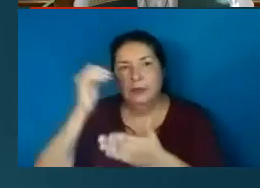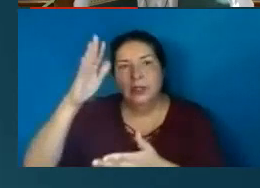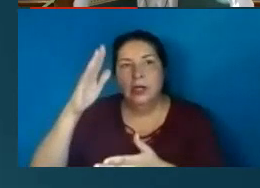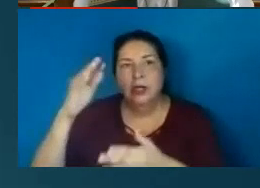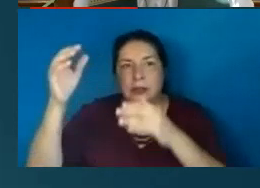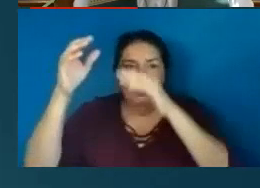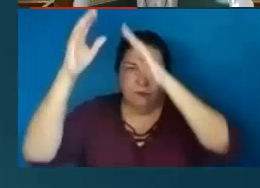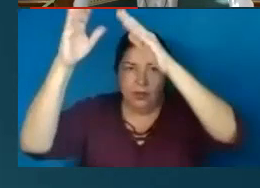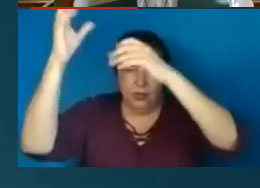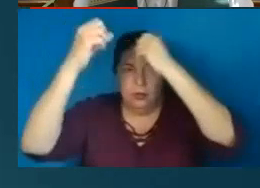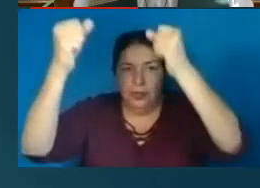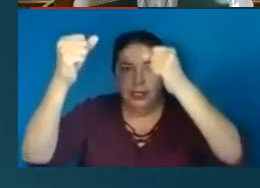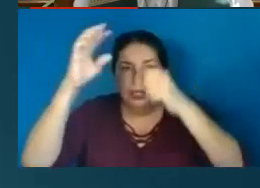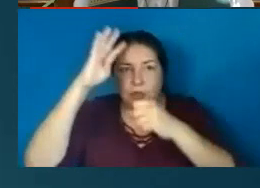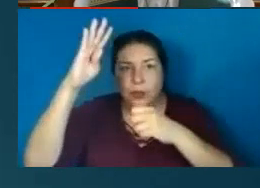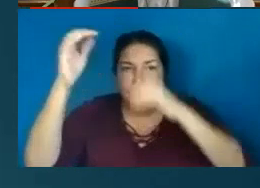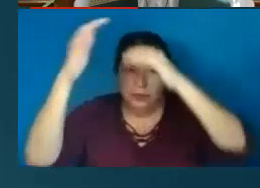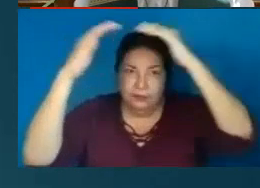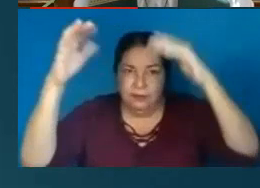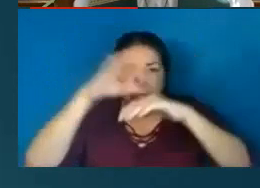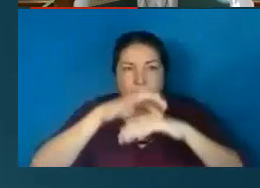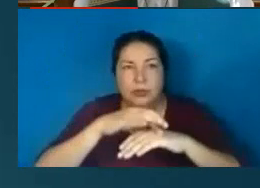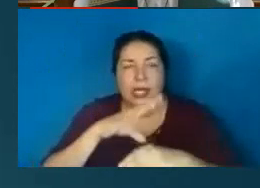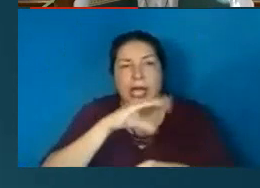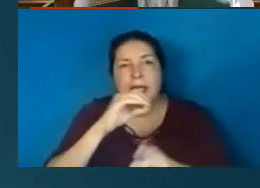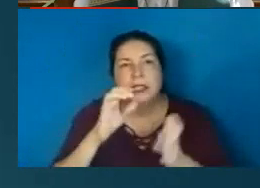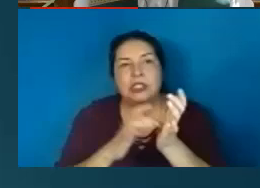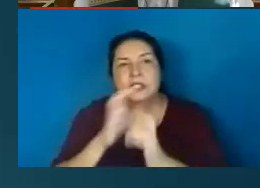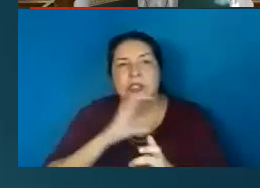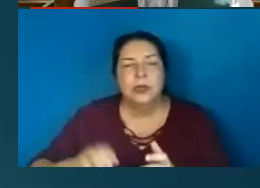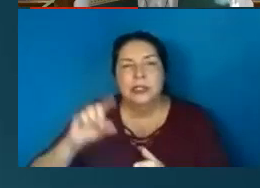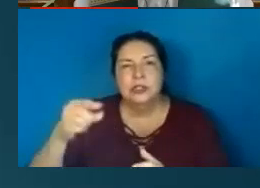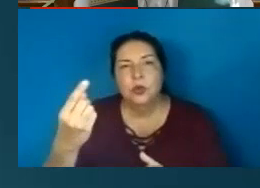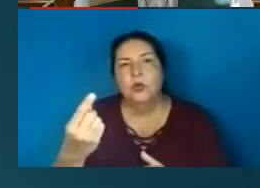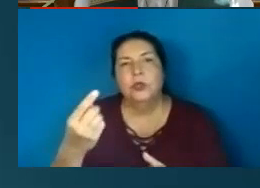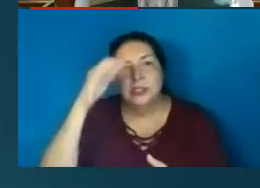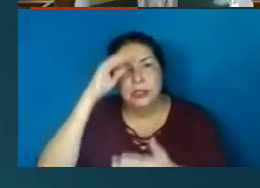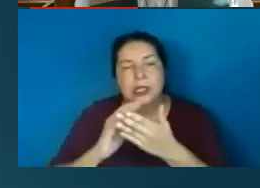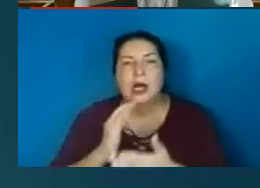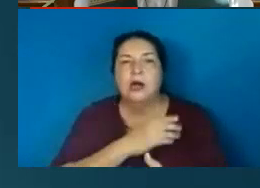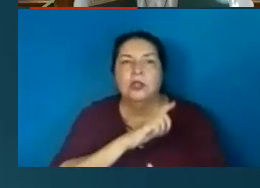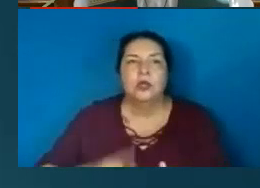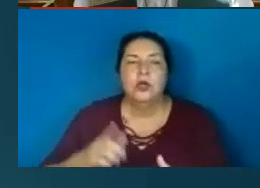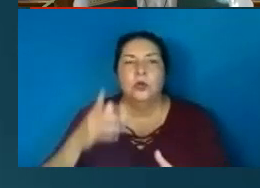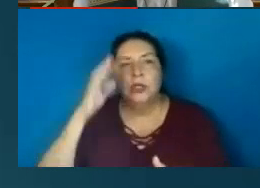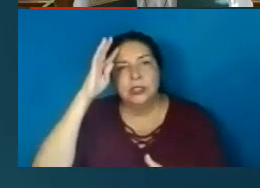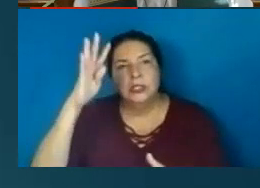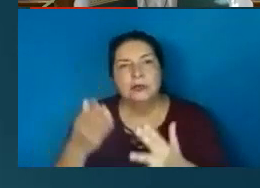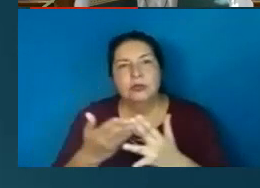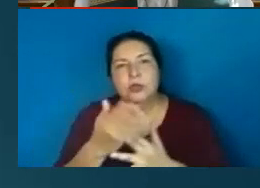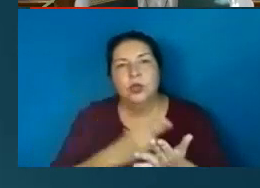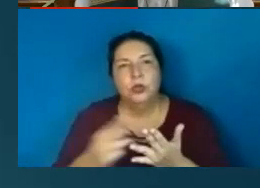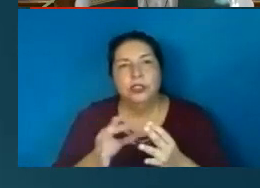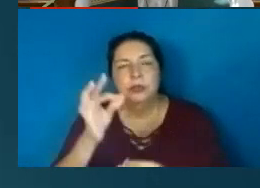Almighty, maker of heaven and earth, and in Jesus Christ, his only Son, our Lord, who was conceived by the Holy